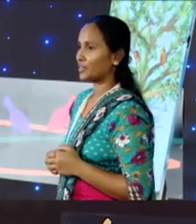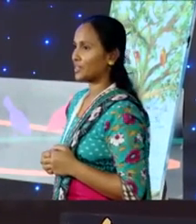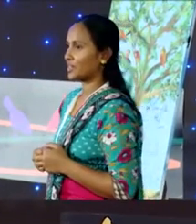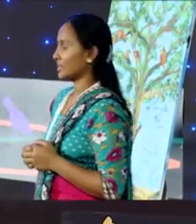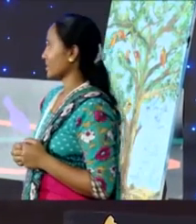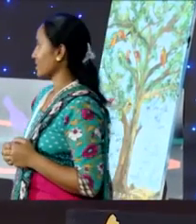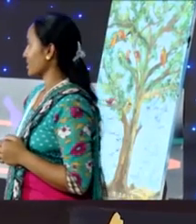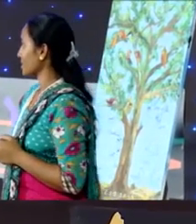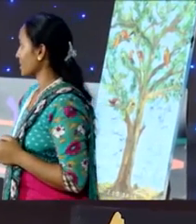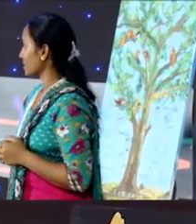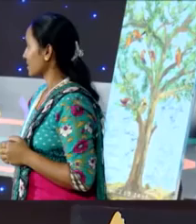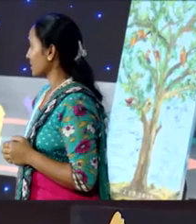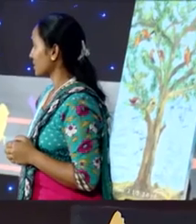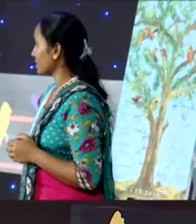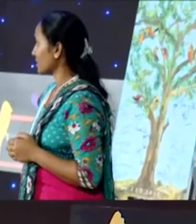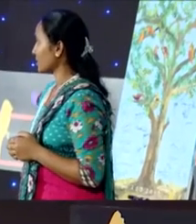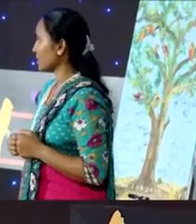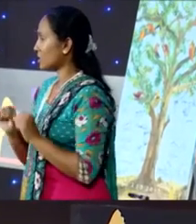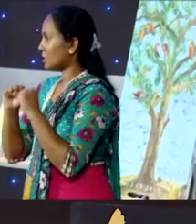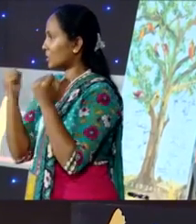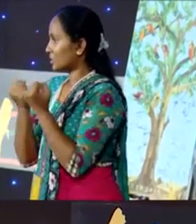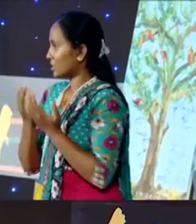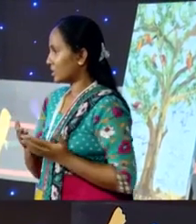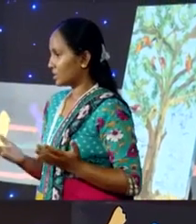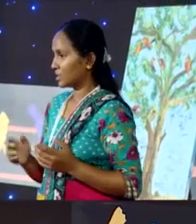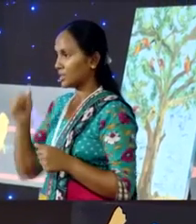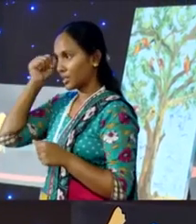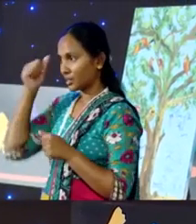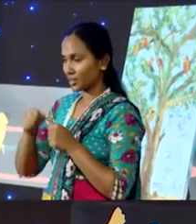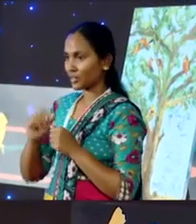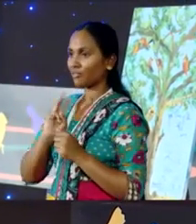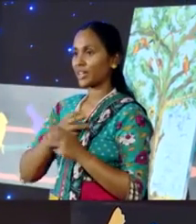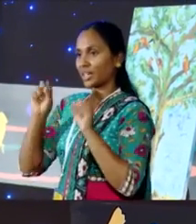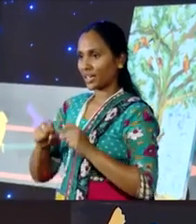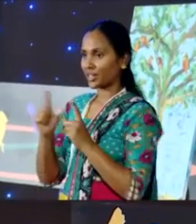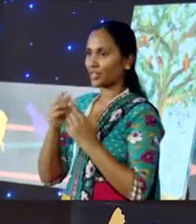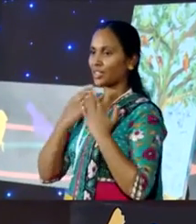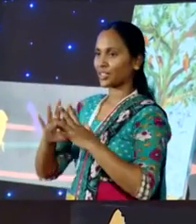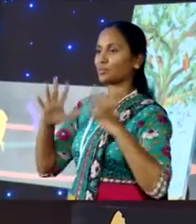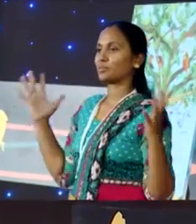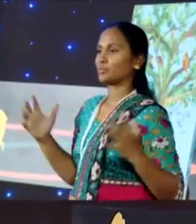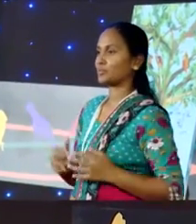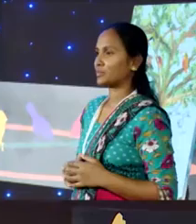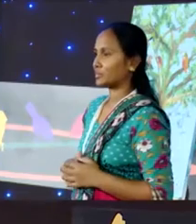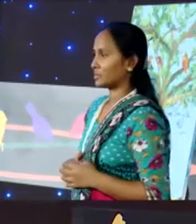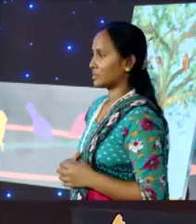world through social changes. And remember, we can. Thank you very much.